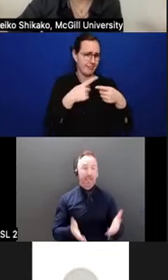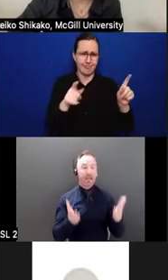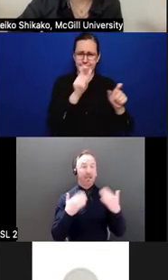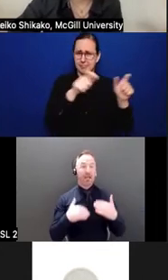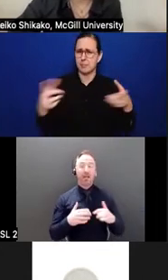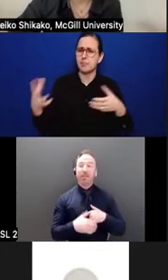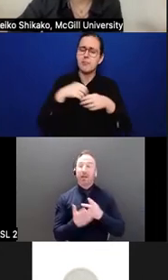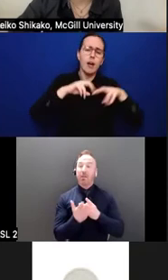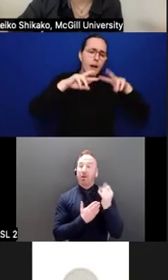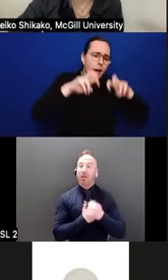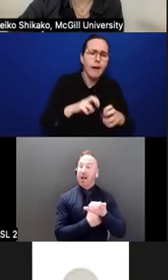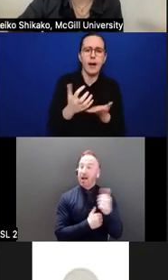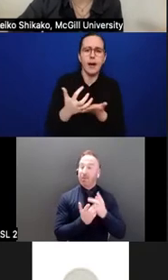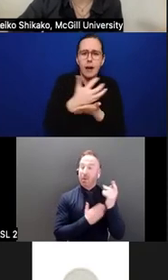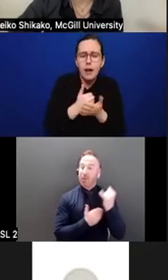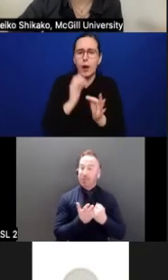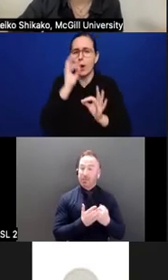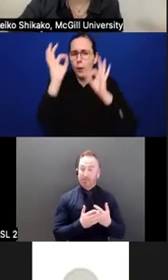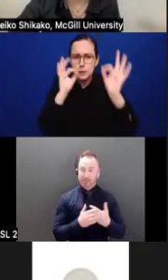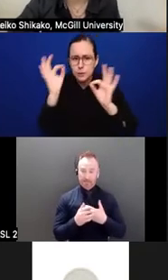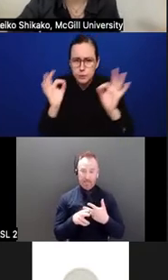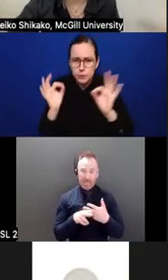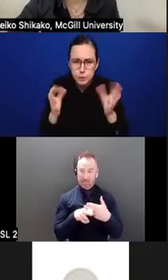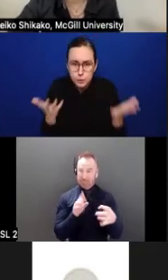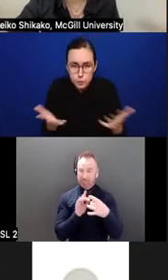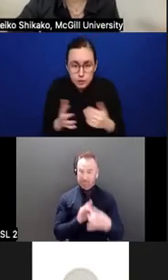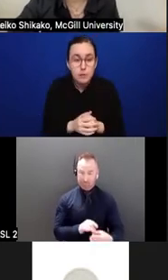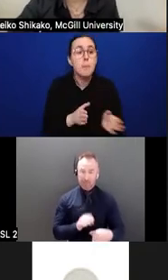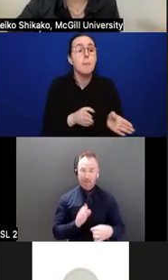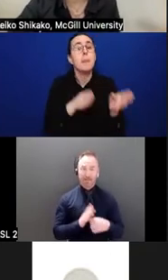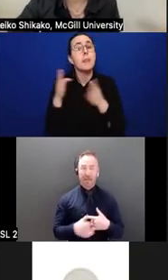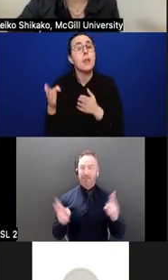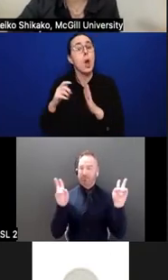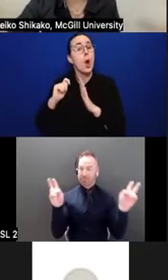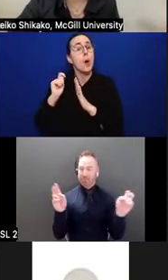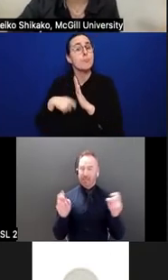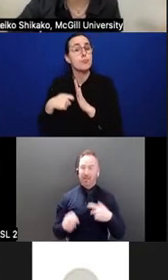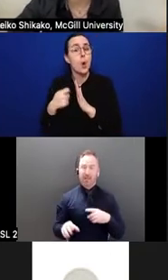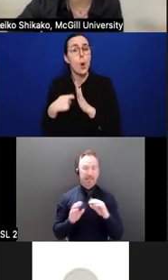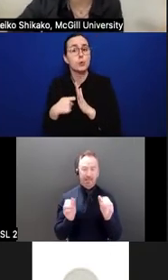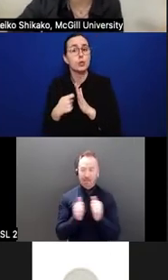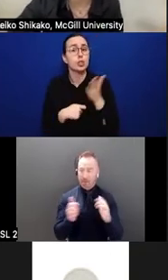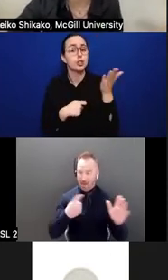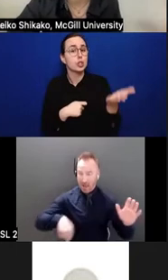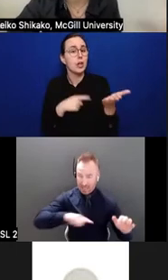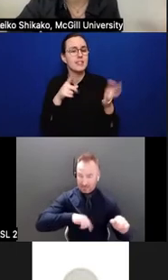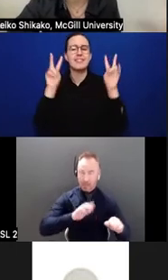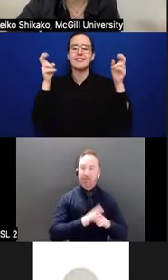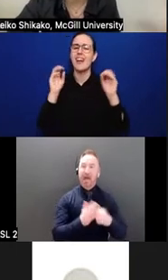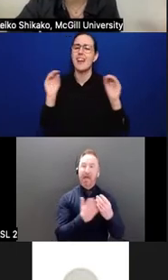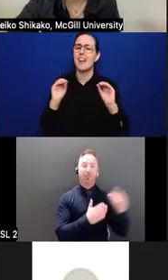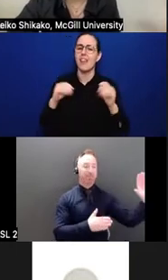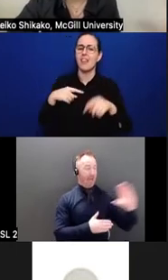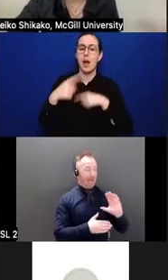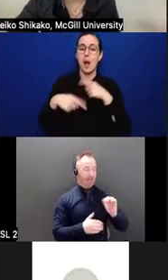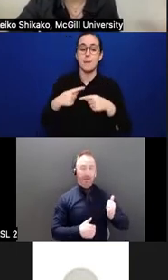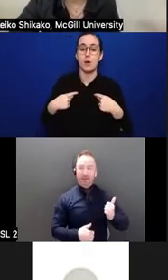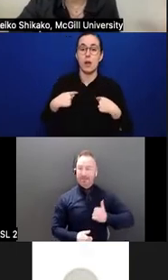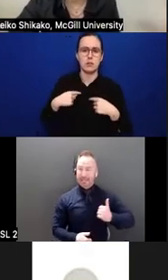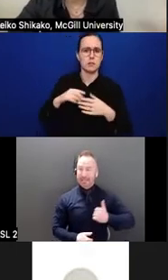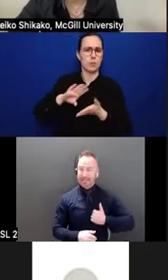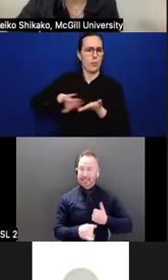we'll then briefly speak about is the Nothing Without Us project. This was a project funded by the Canadian Institutes of Health Research with